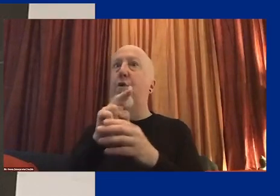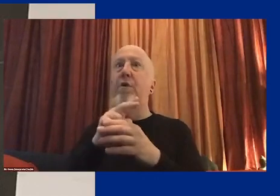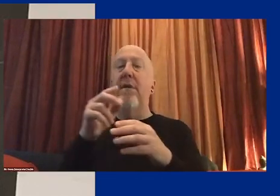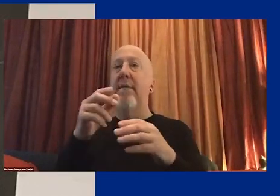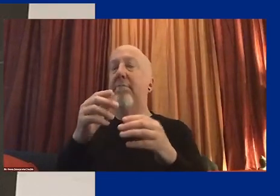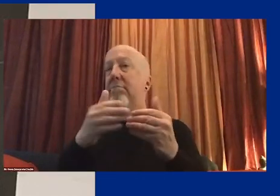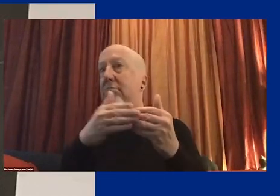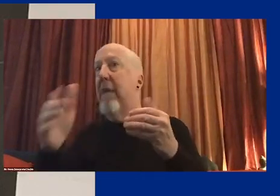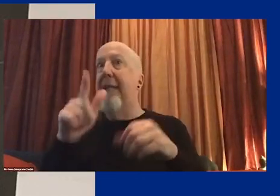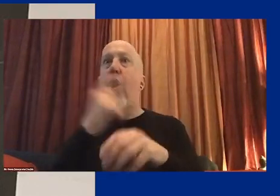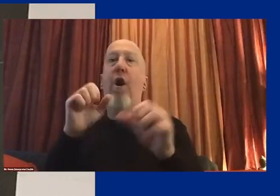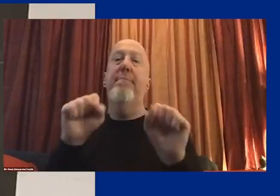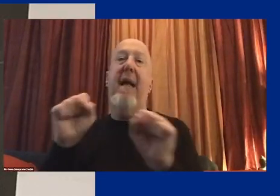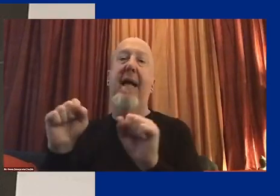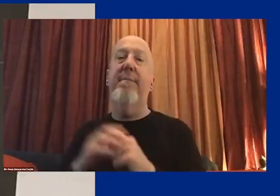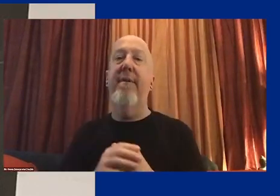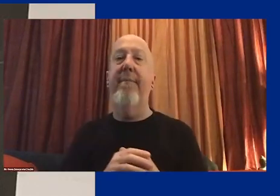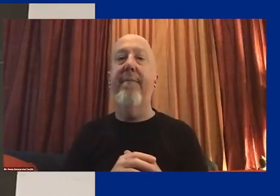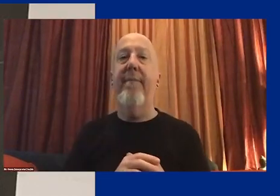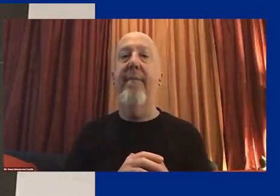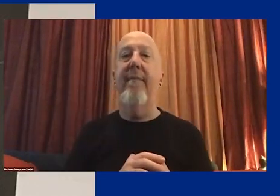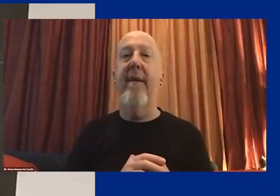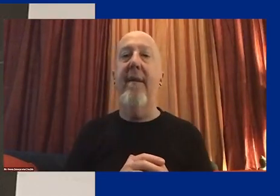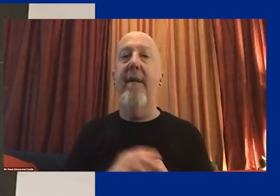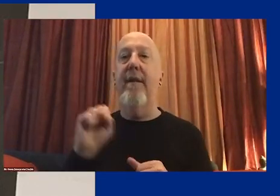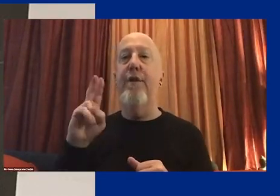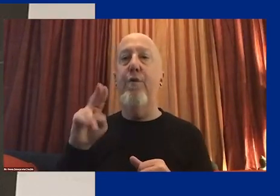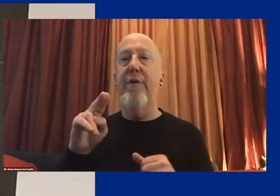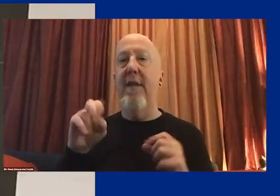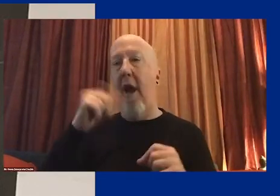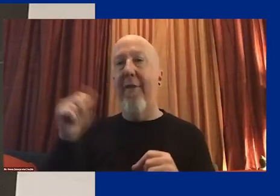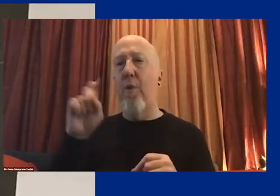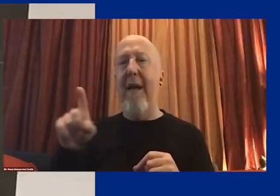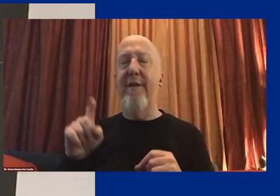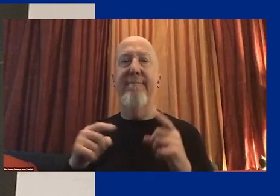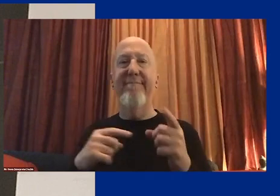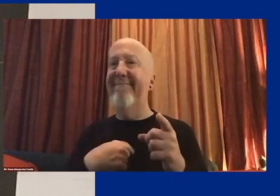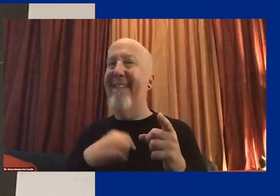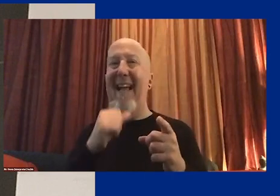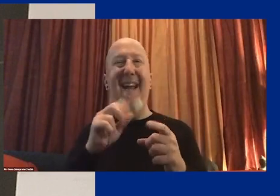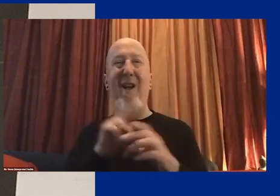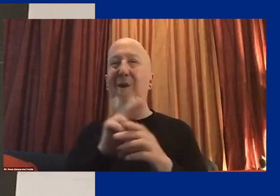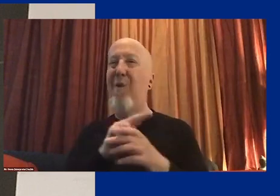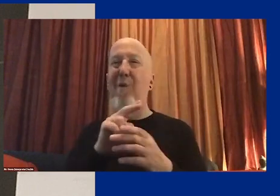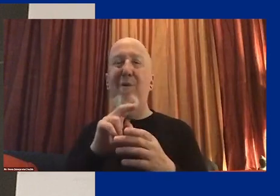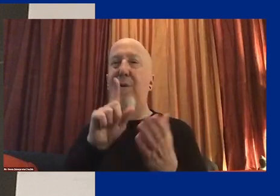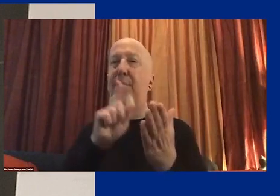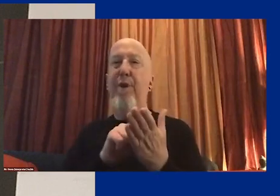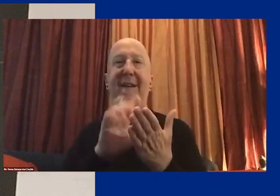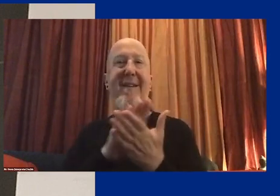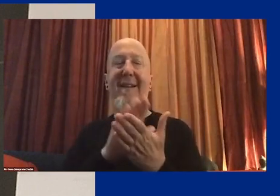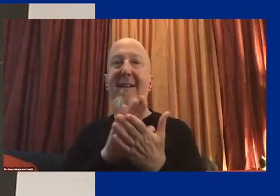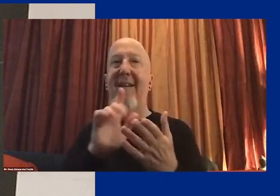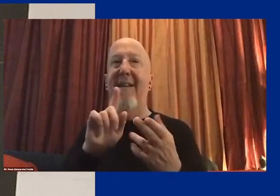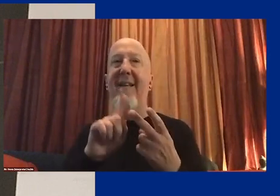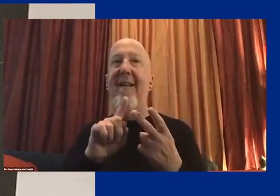Okay, thank you. So here's a question. I don't do print. I prefer not to do wet signatures or deal with